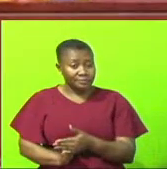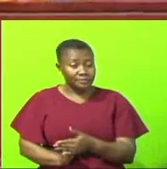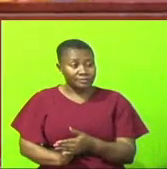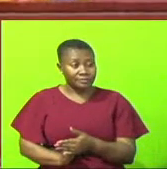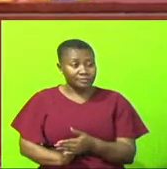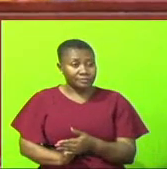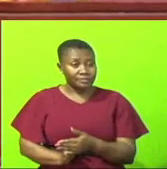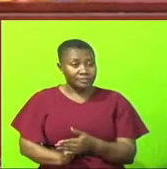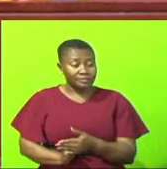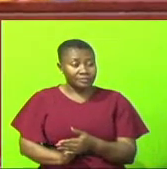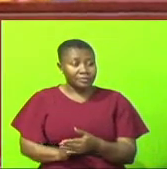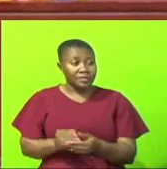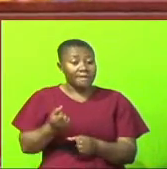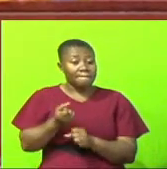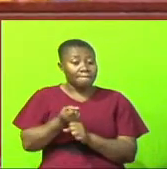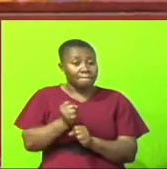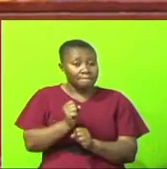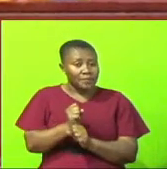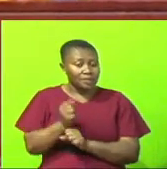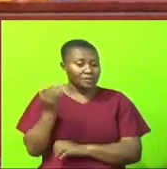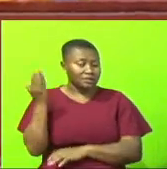made a statement